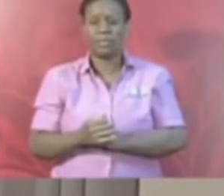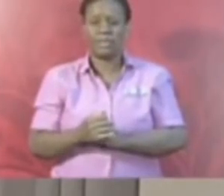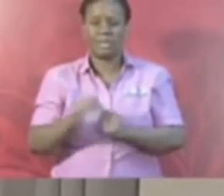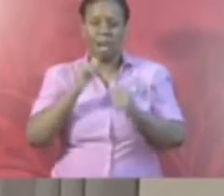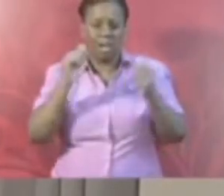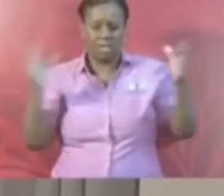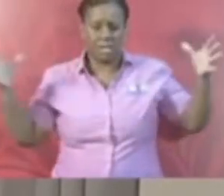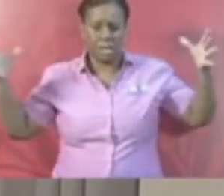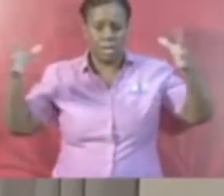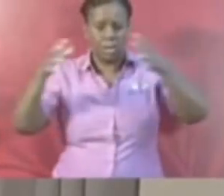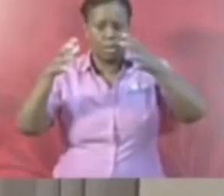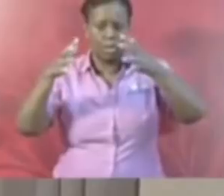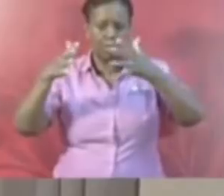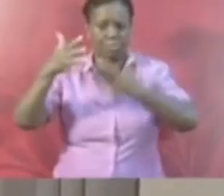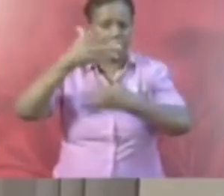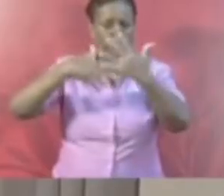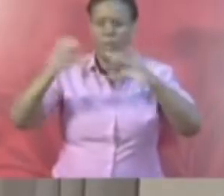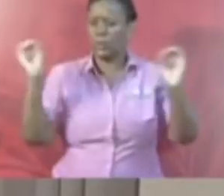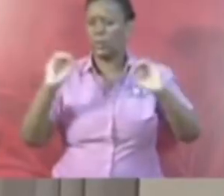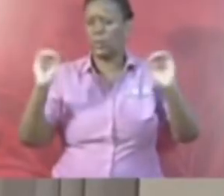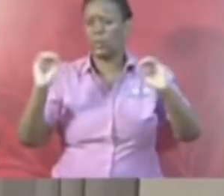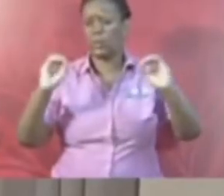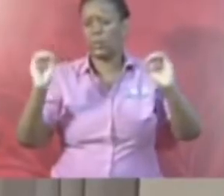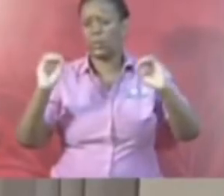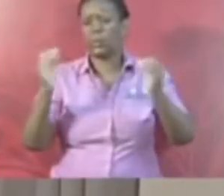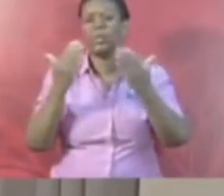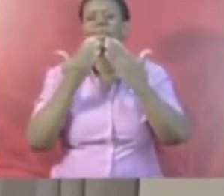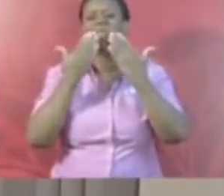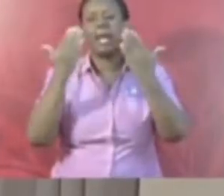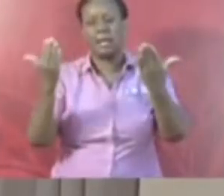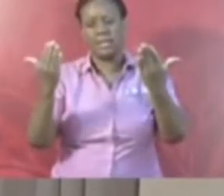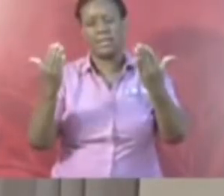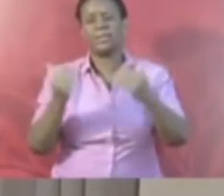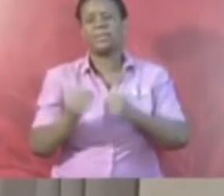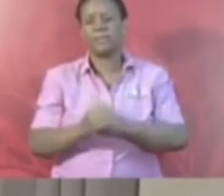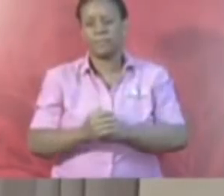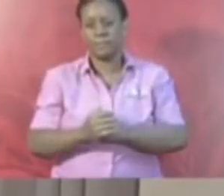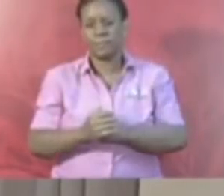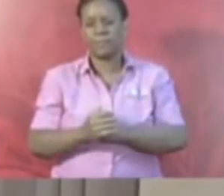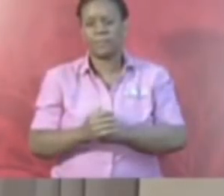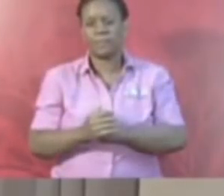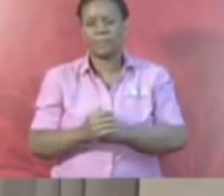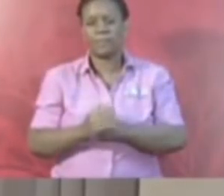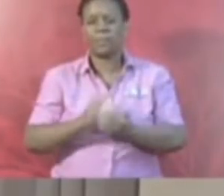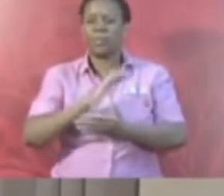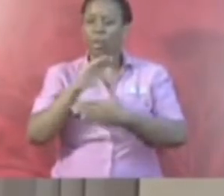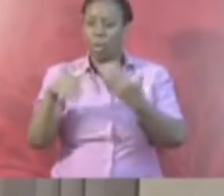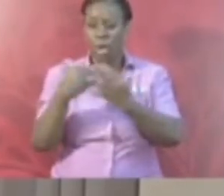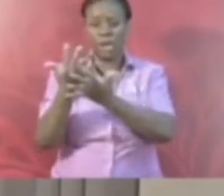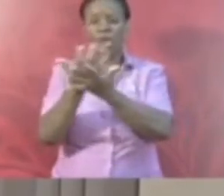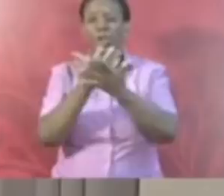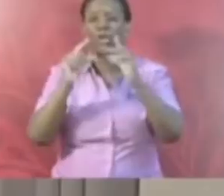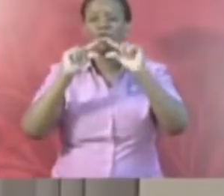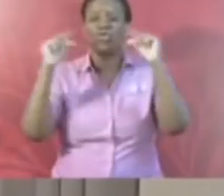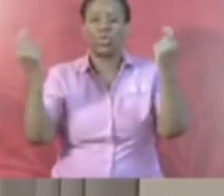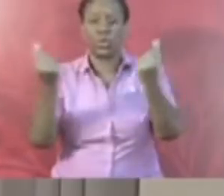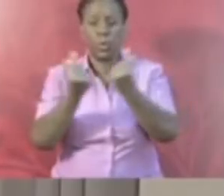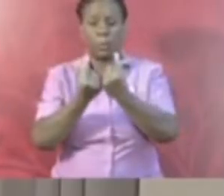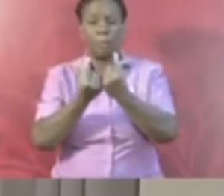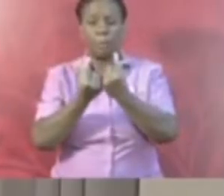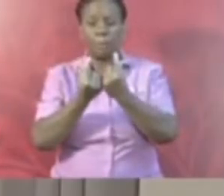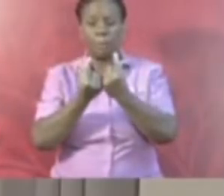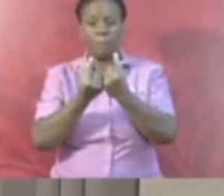want to thank them most sincerely, thank the Hindu community, and thank the NCIC for taking this very, very good